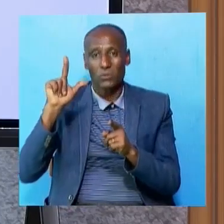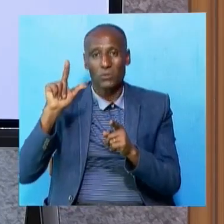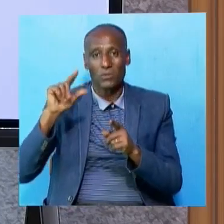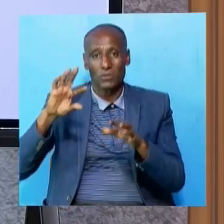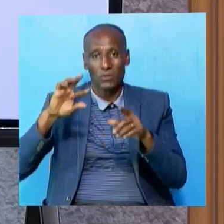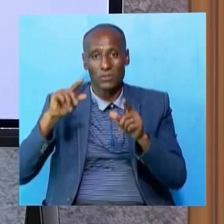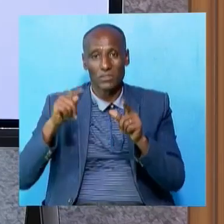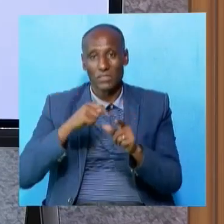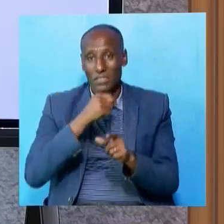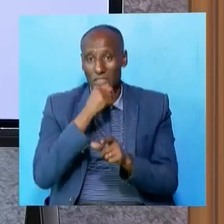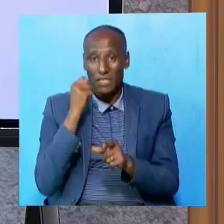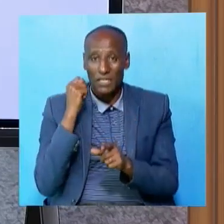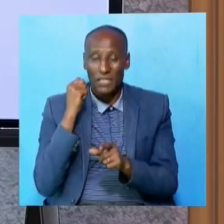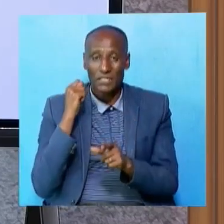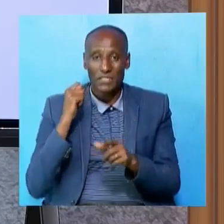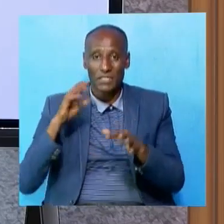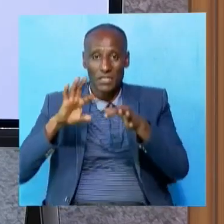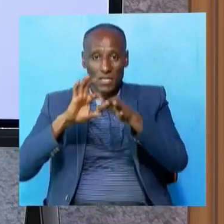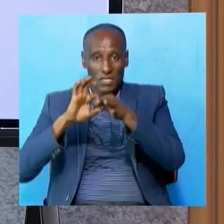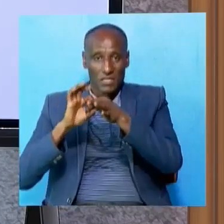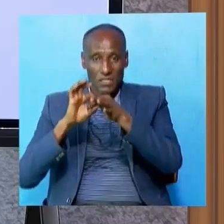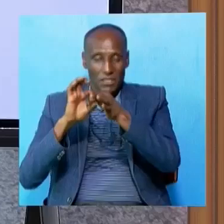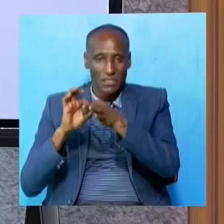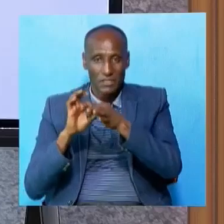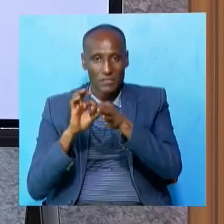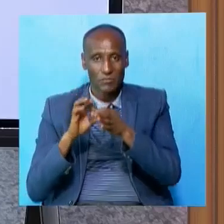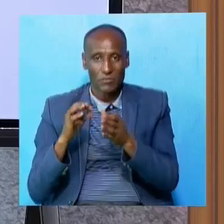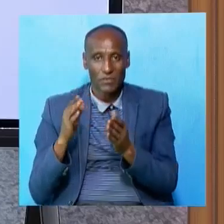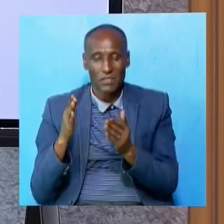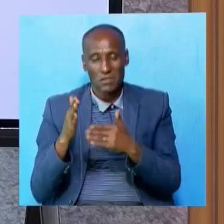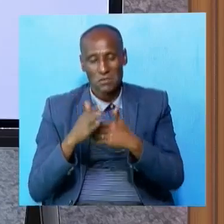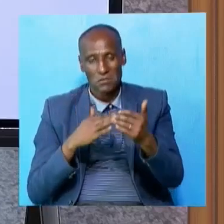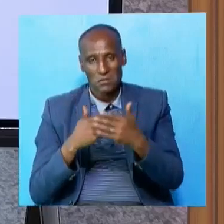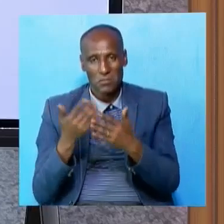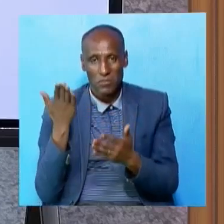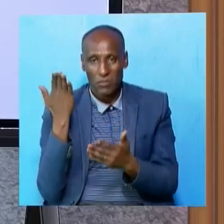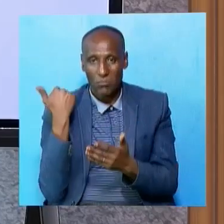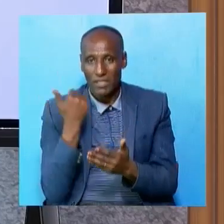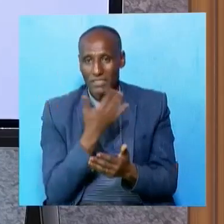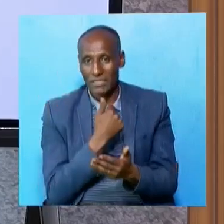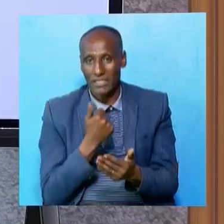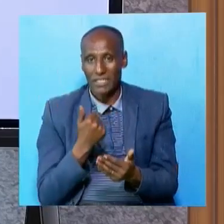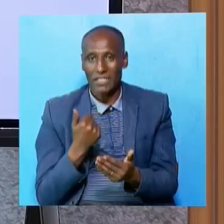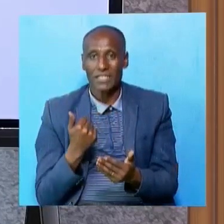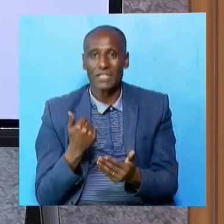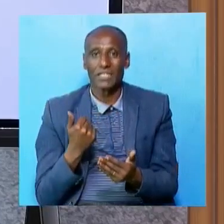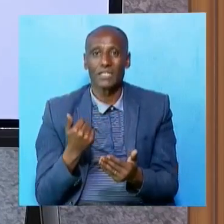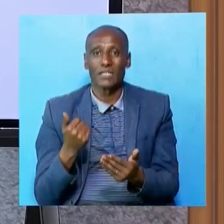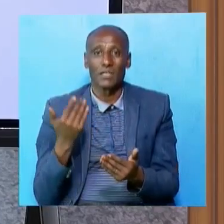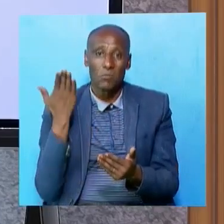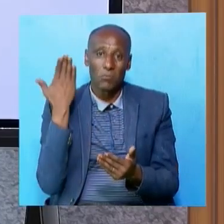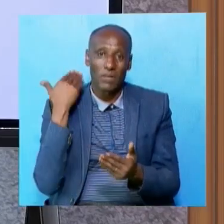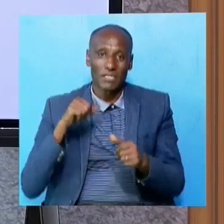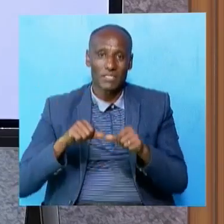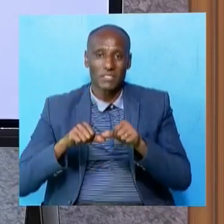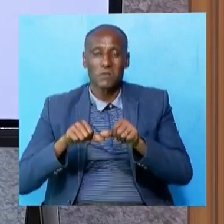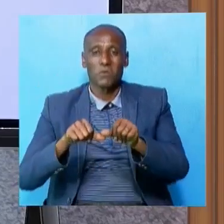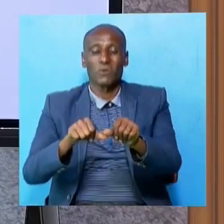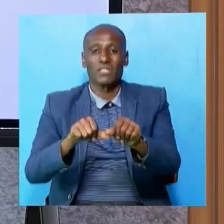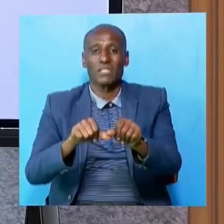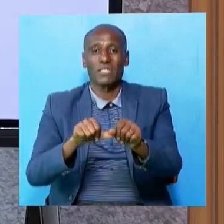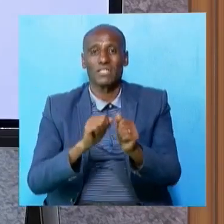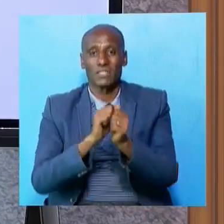the simple past and past continuous. We will see how we can use both of the sentences. All